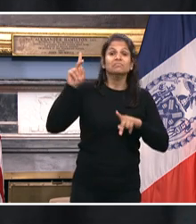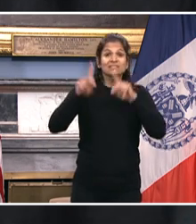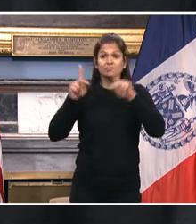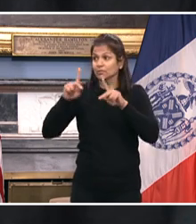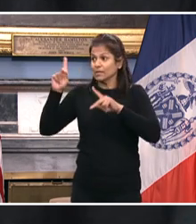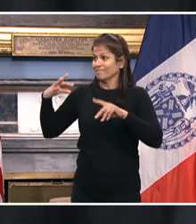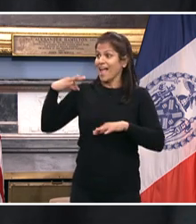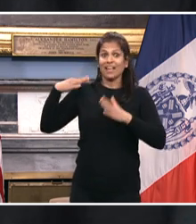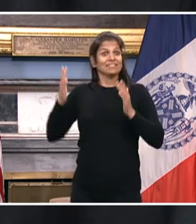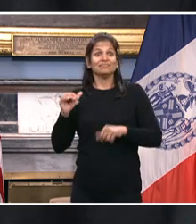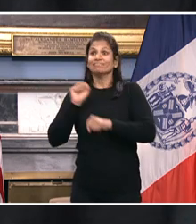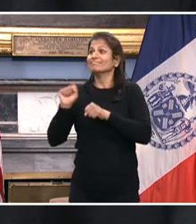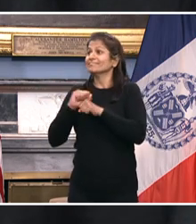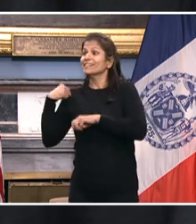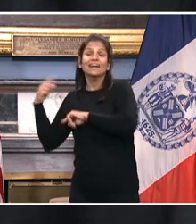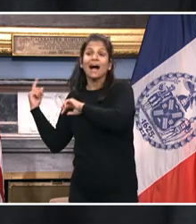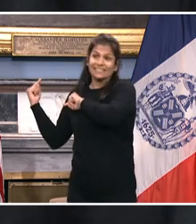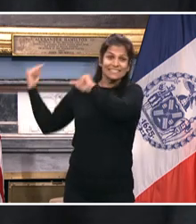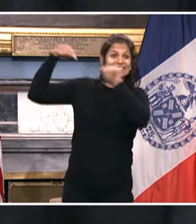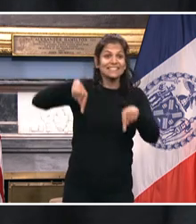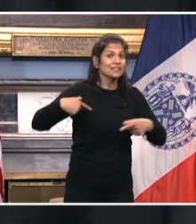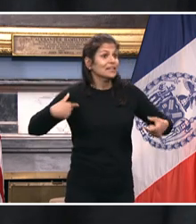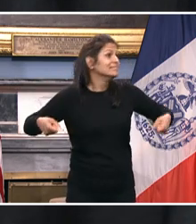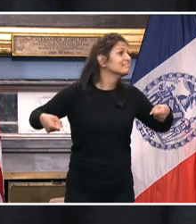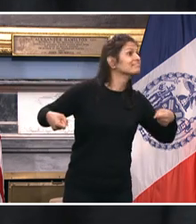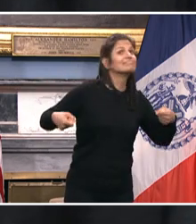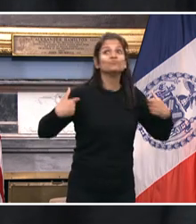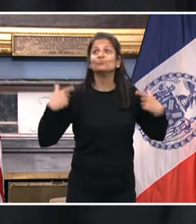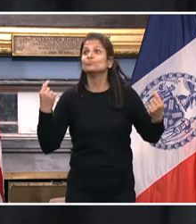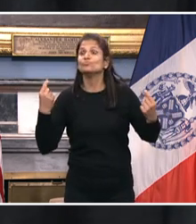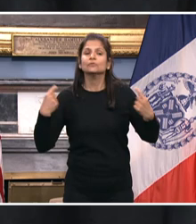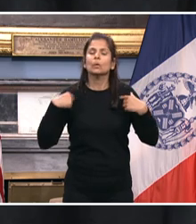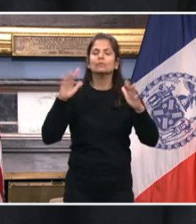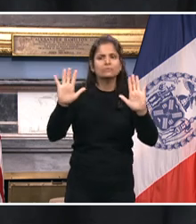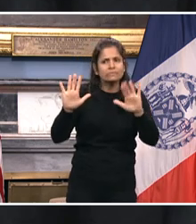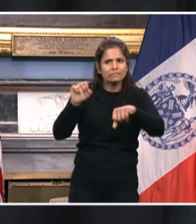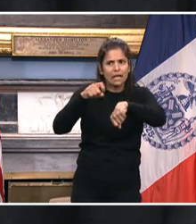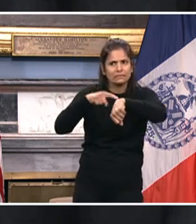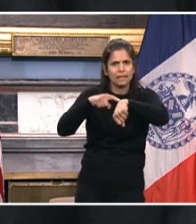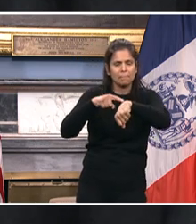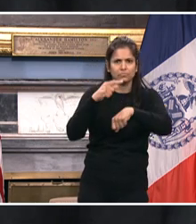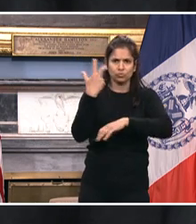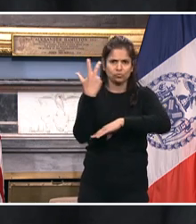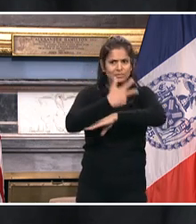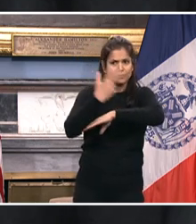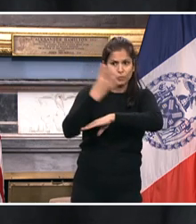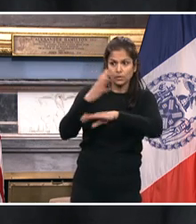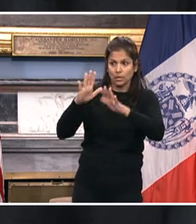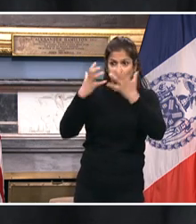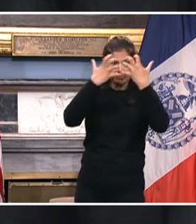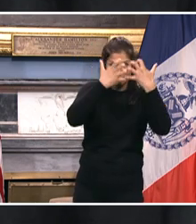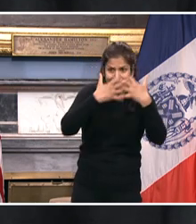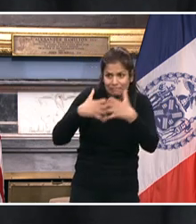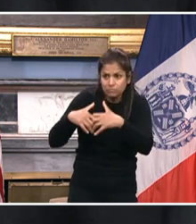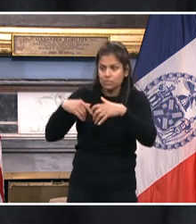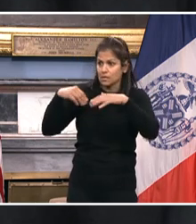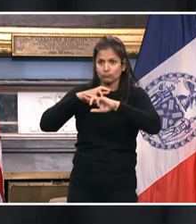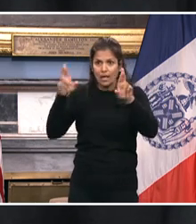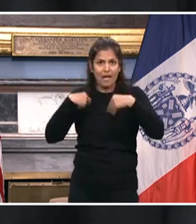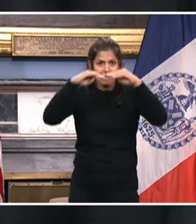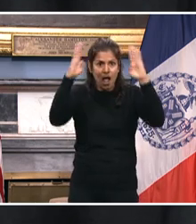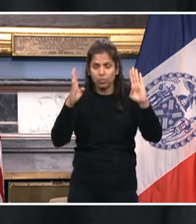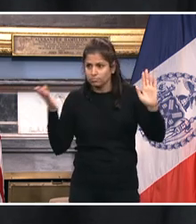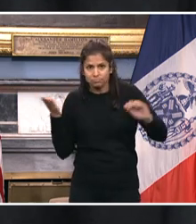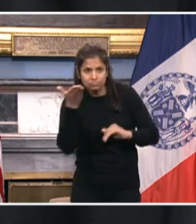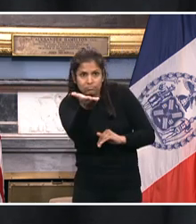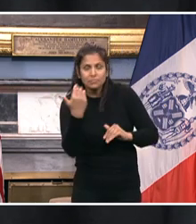arrival into action, overwhelmingly. Anytime there's someone who is not being placed quickly, that